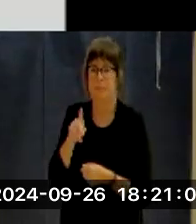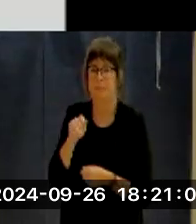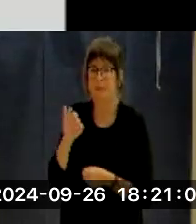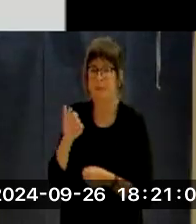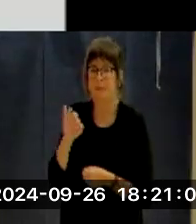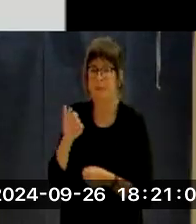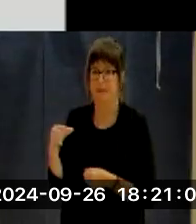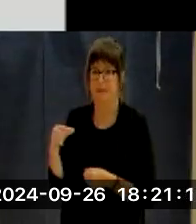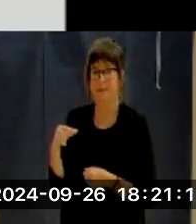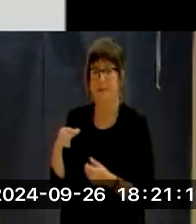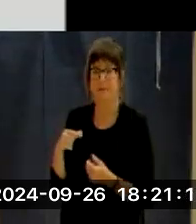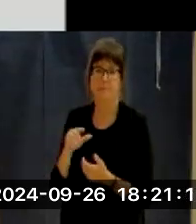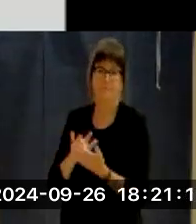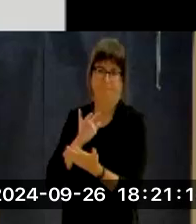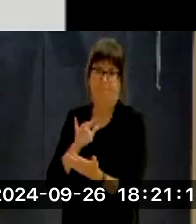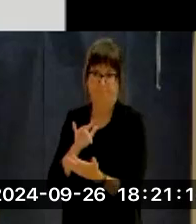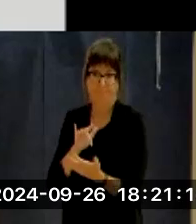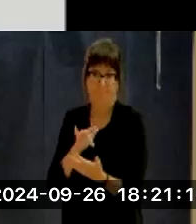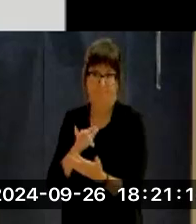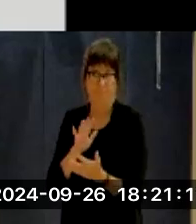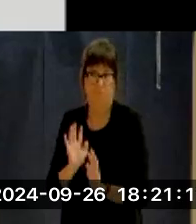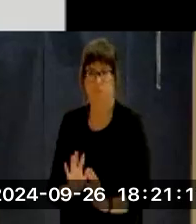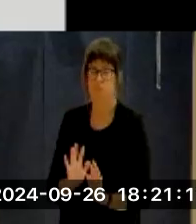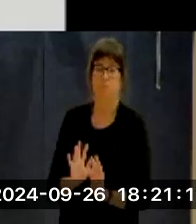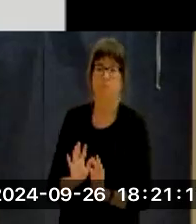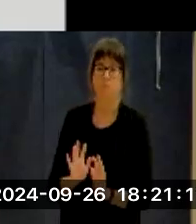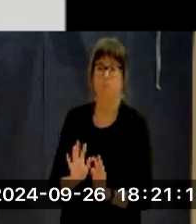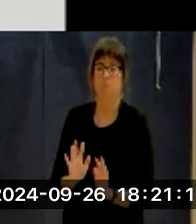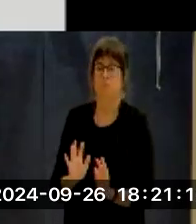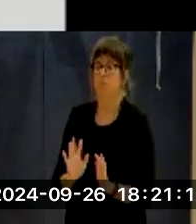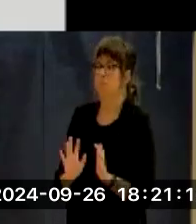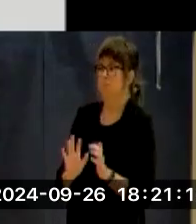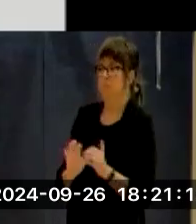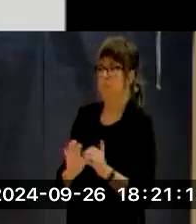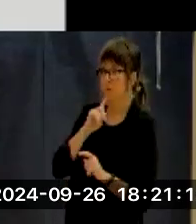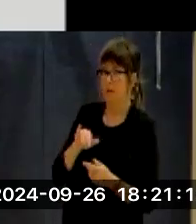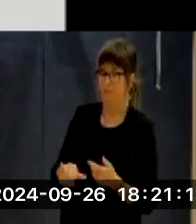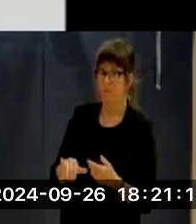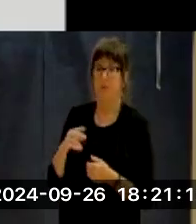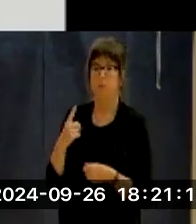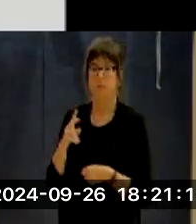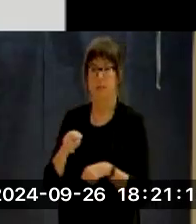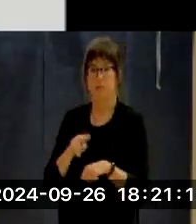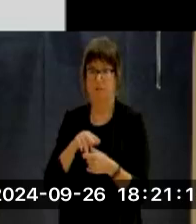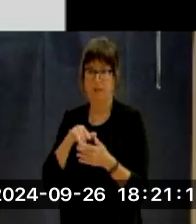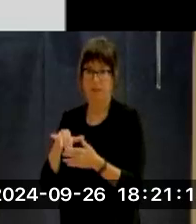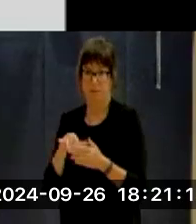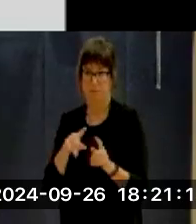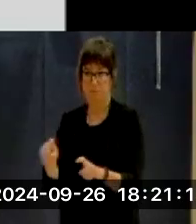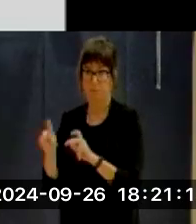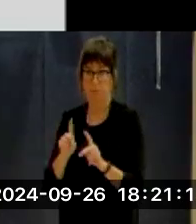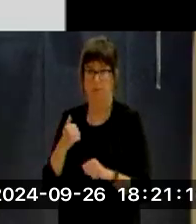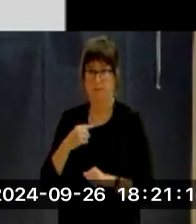quote. Now, how well is law enforcement responding? One national study surveyed people with disabilities